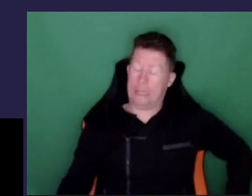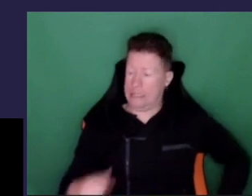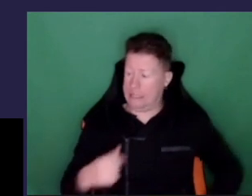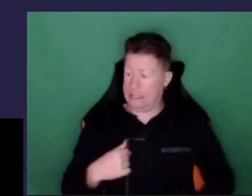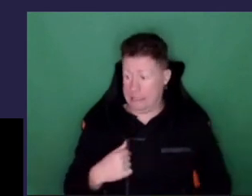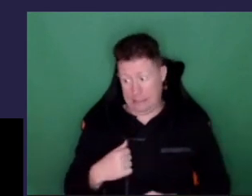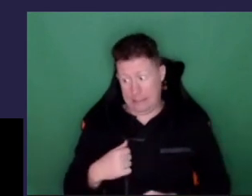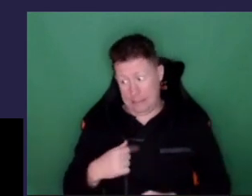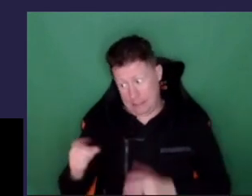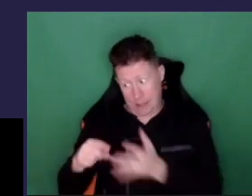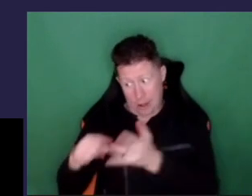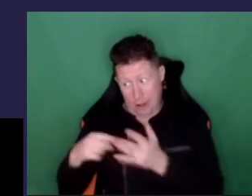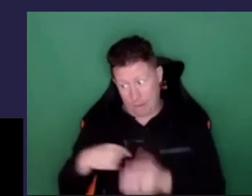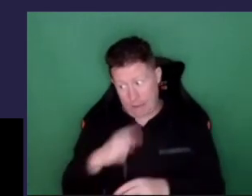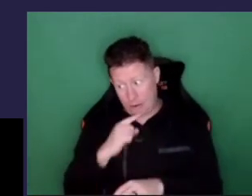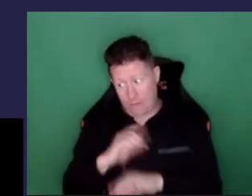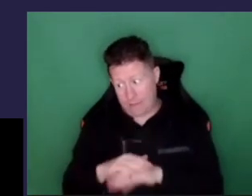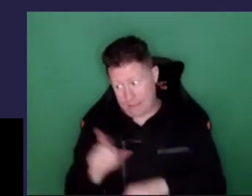Next slide, please.